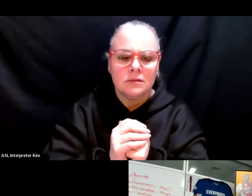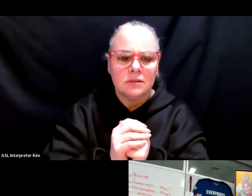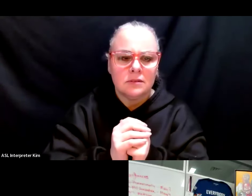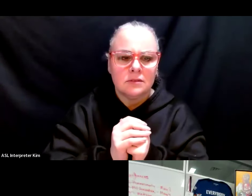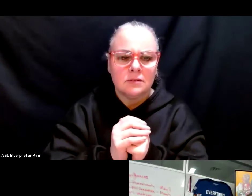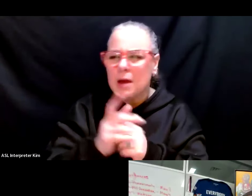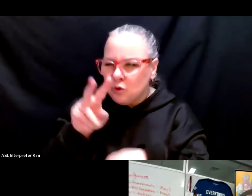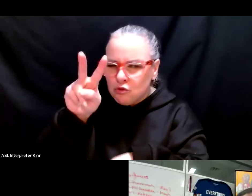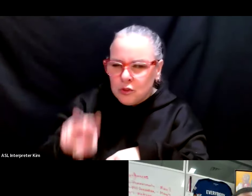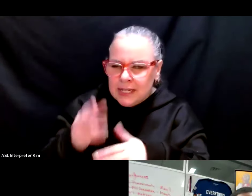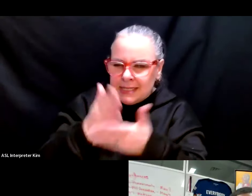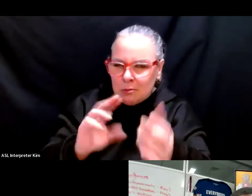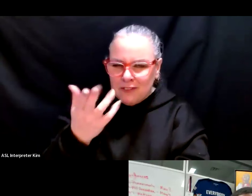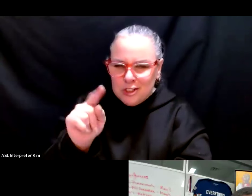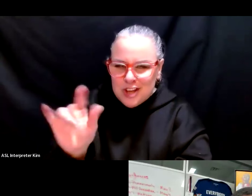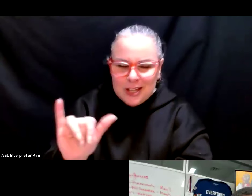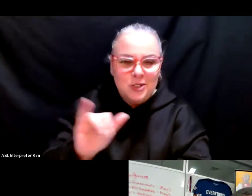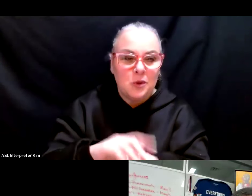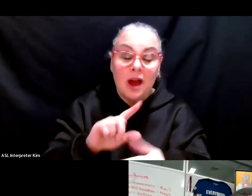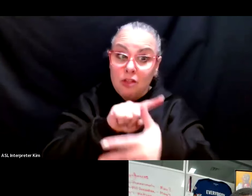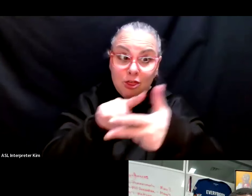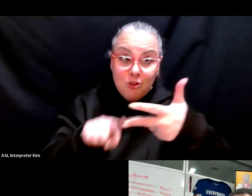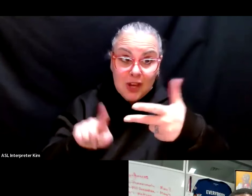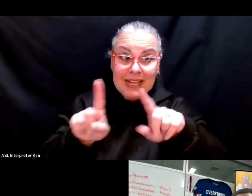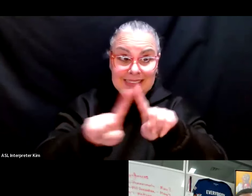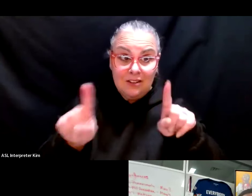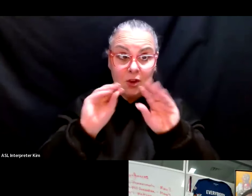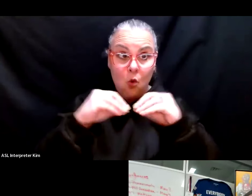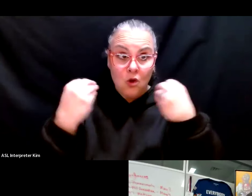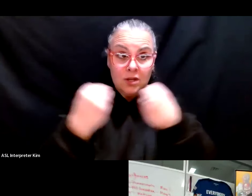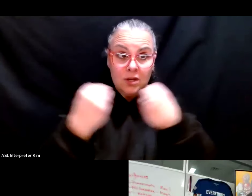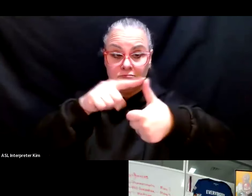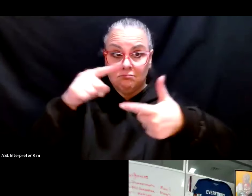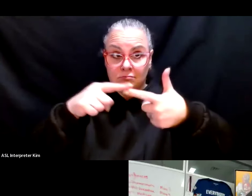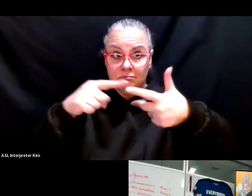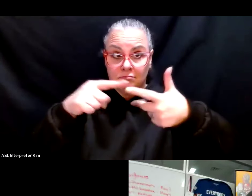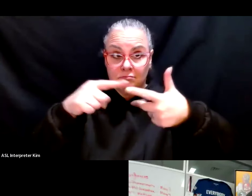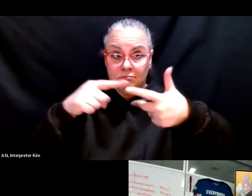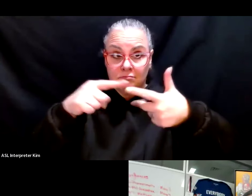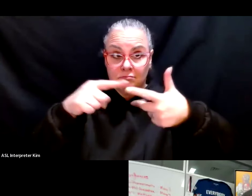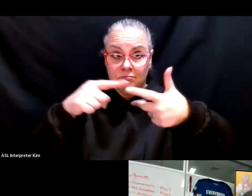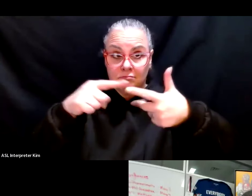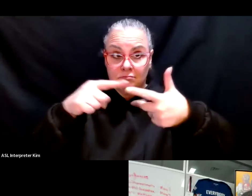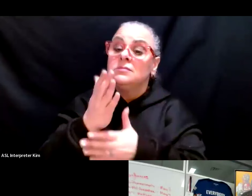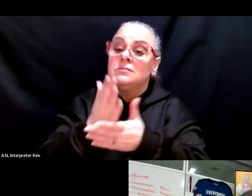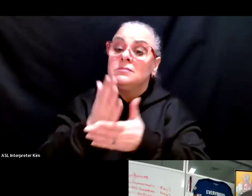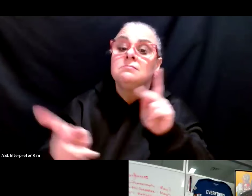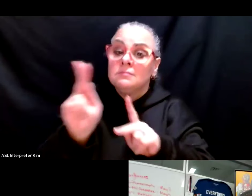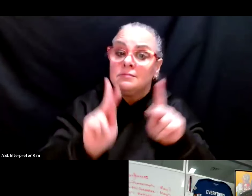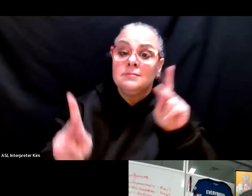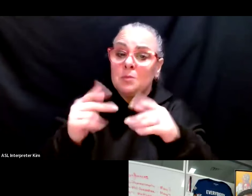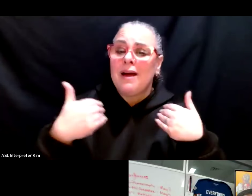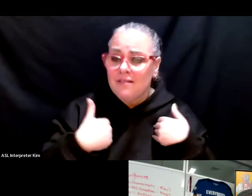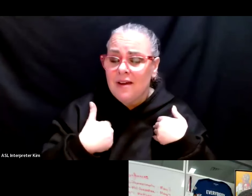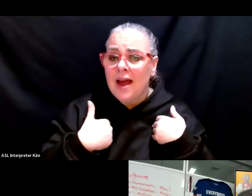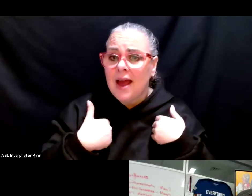the chat. So I gave 3 different organizations in part. Undoubtedly, there are people that have had